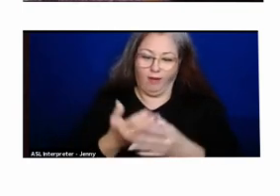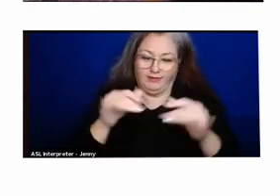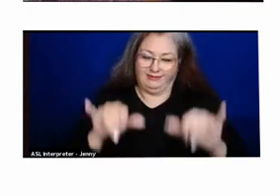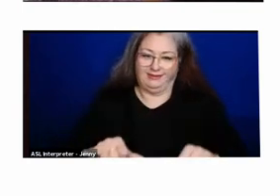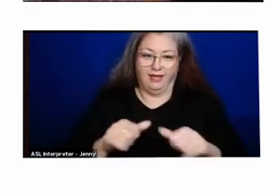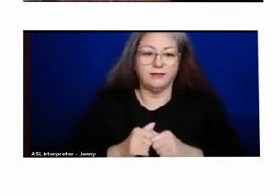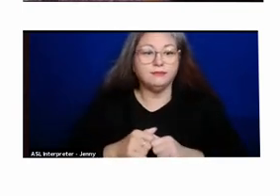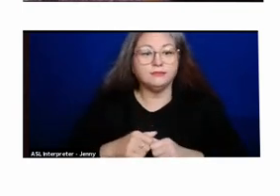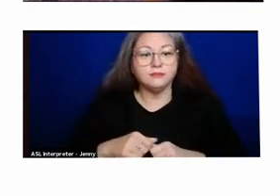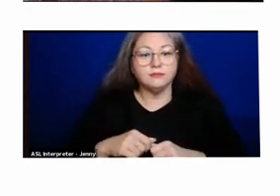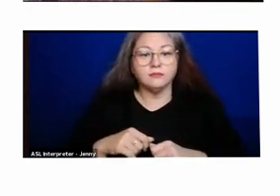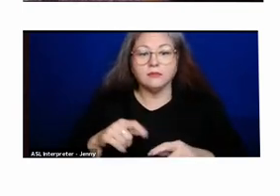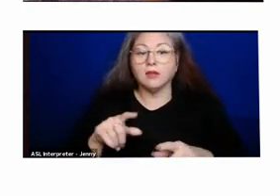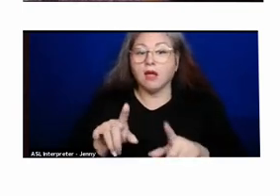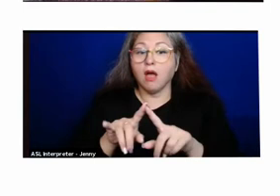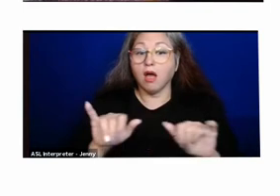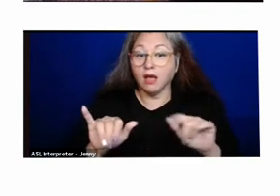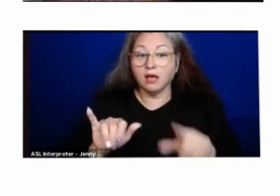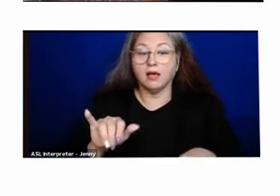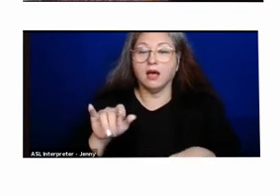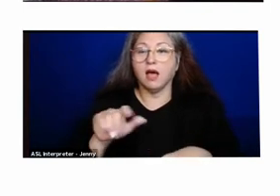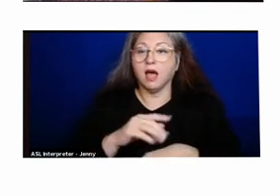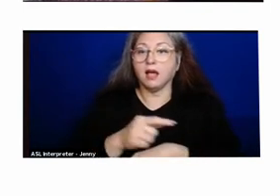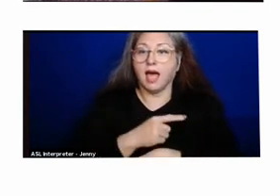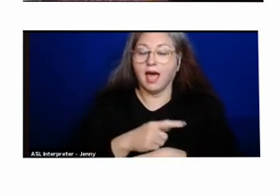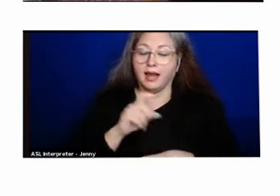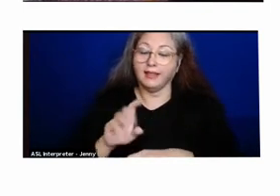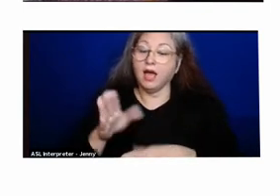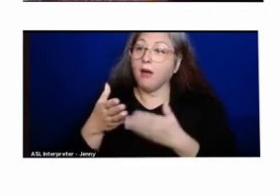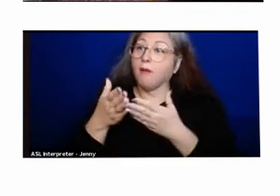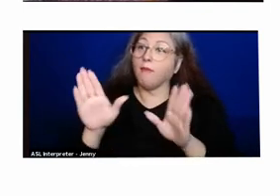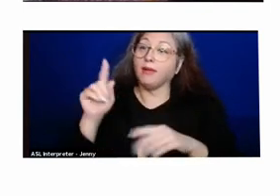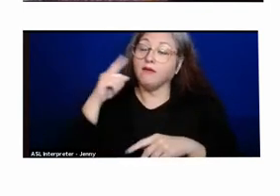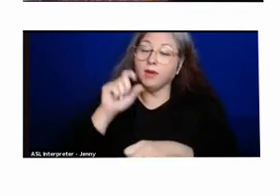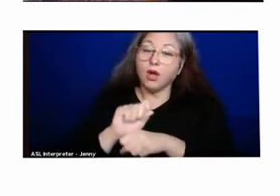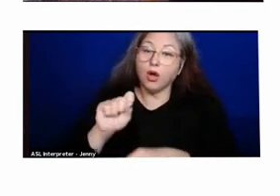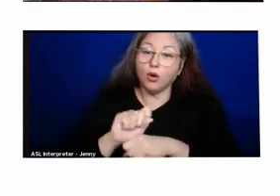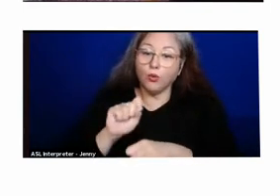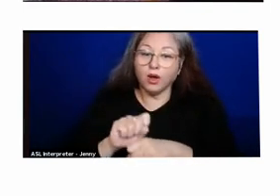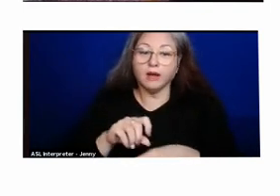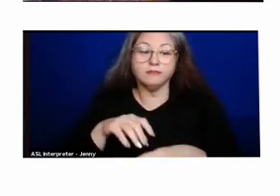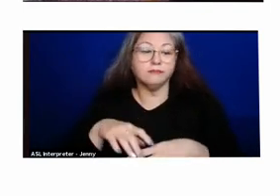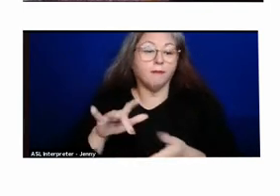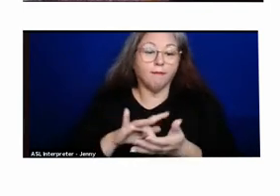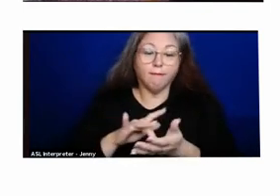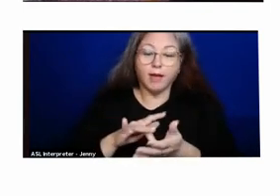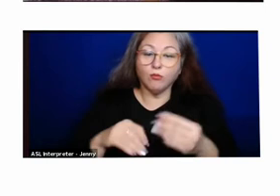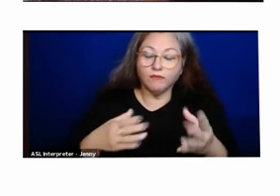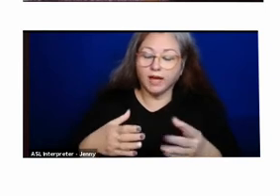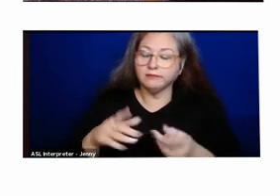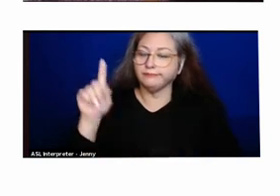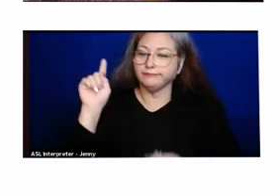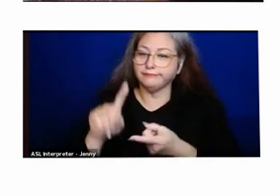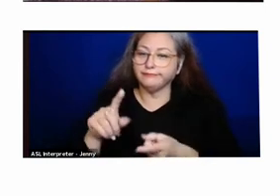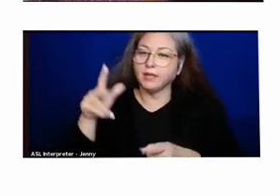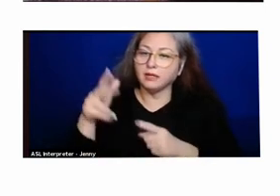On top of this, Ghana was required to cut back on public sector employment, including in healthcare. In the first decade after